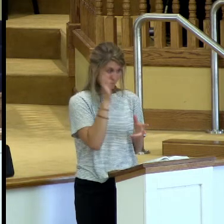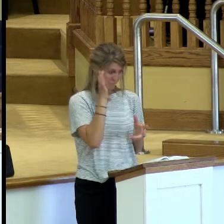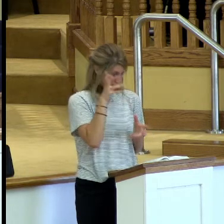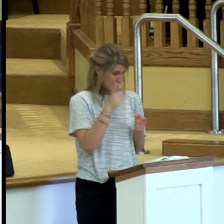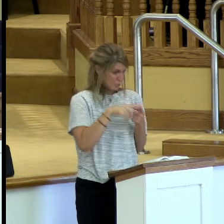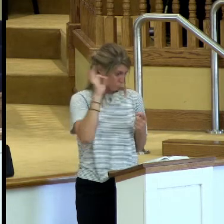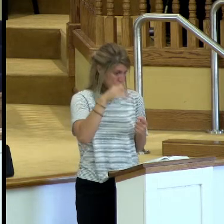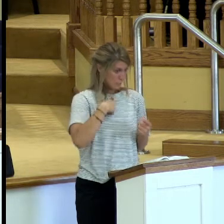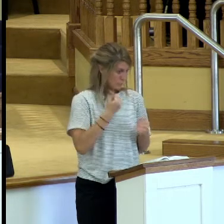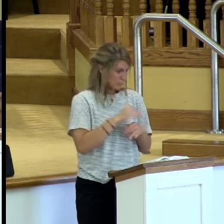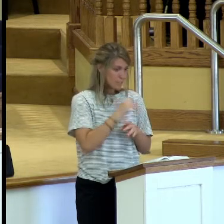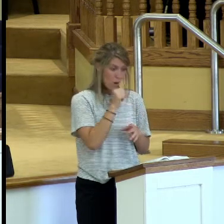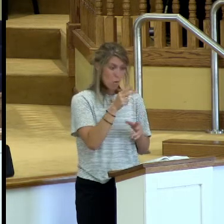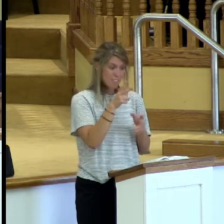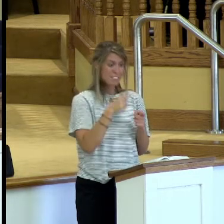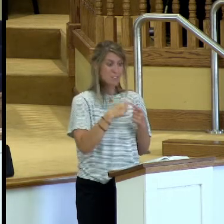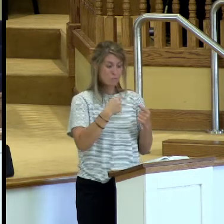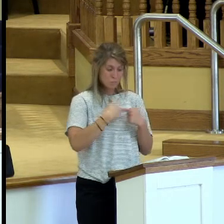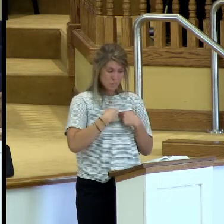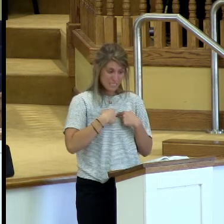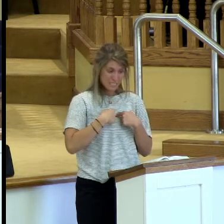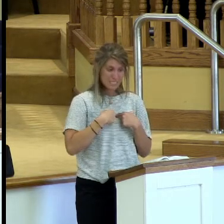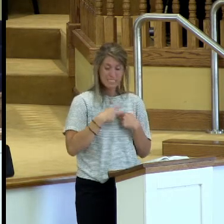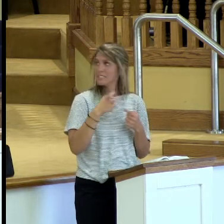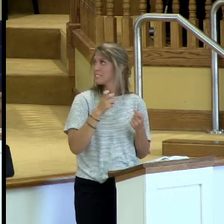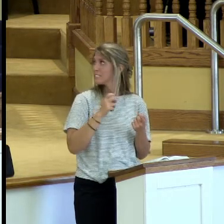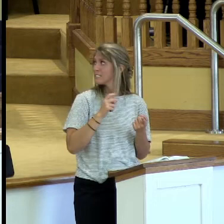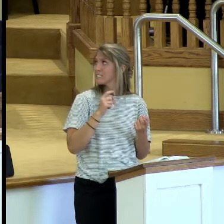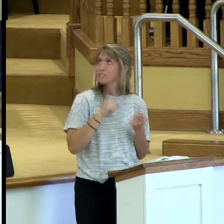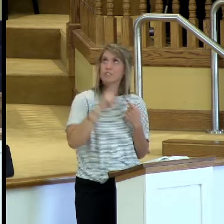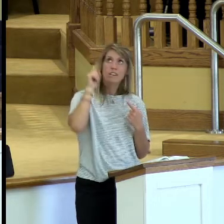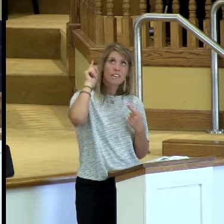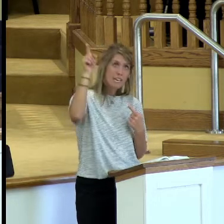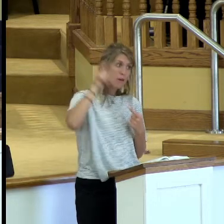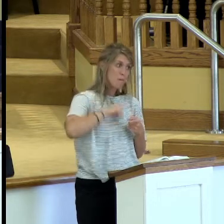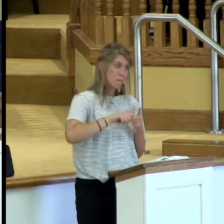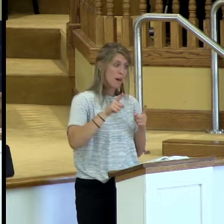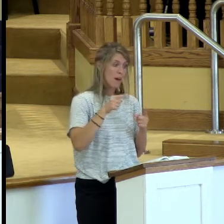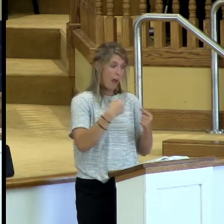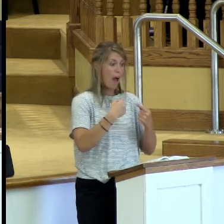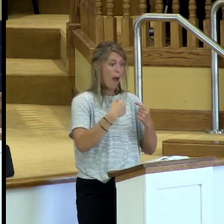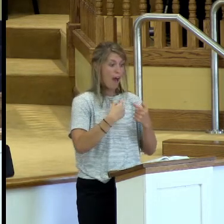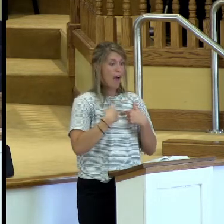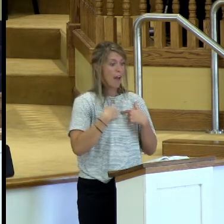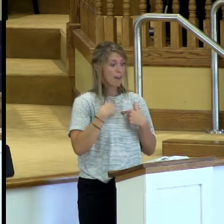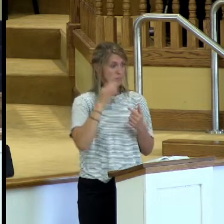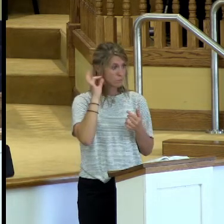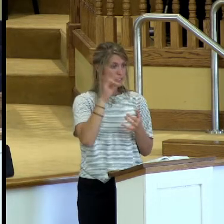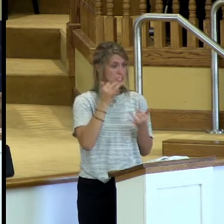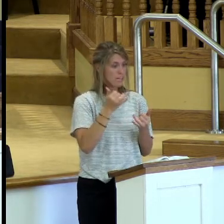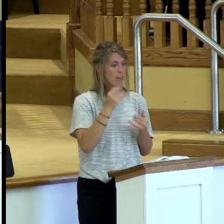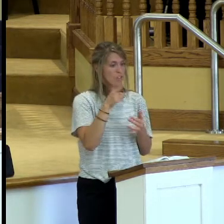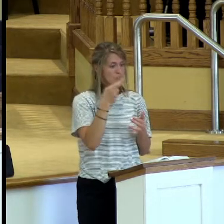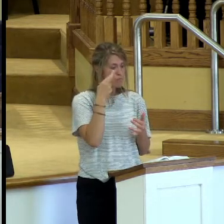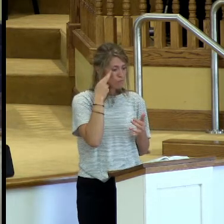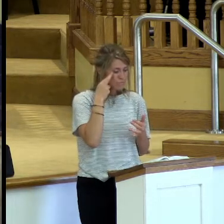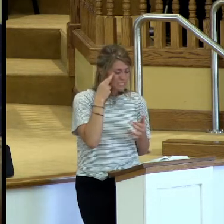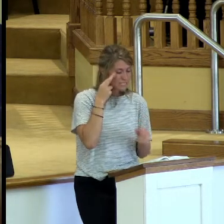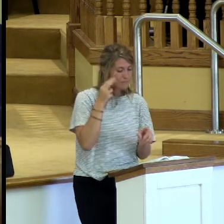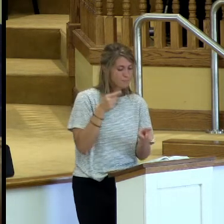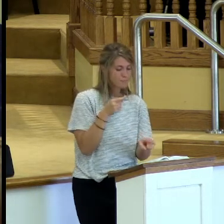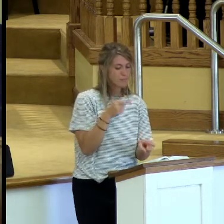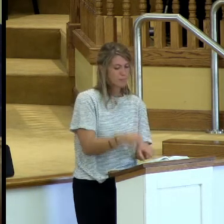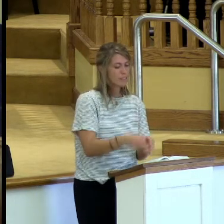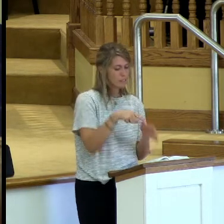tonight, don't listen to me, listen to him. But the man up here delivering the gospel is the reason there's a passage in this Bible about the foolishness of